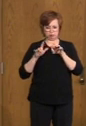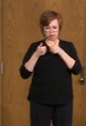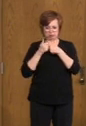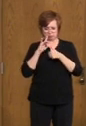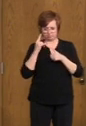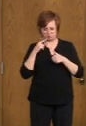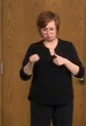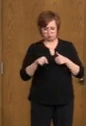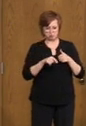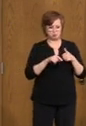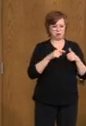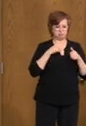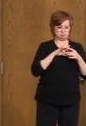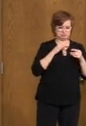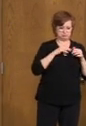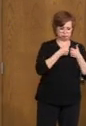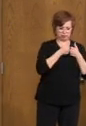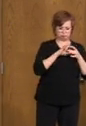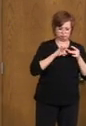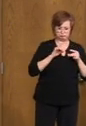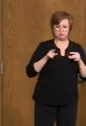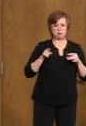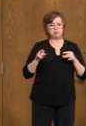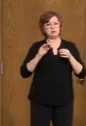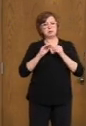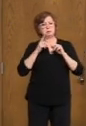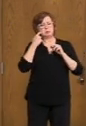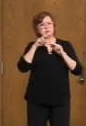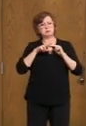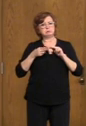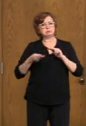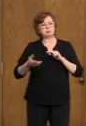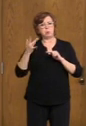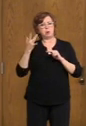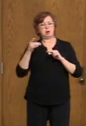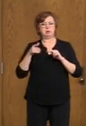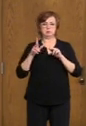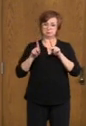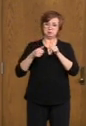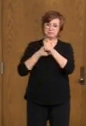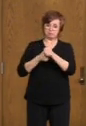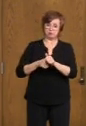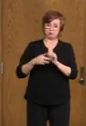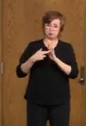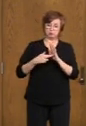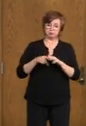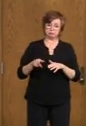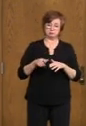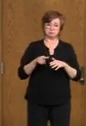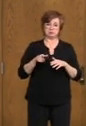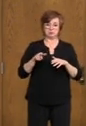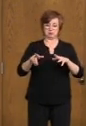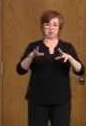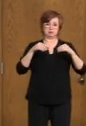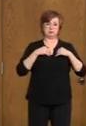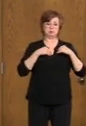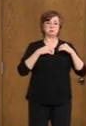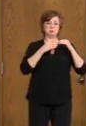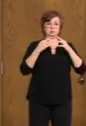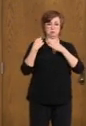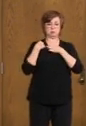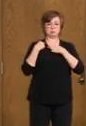border, and their numbers have come down markedly, and that is through people doing the right thing and taking their individual responsibility very,